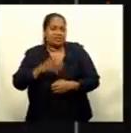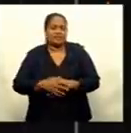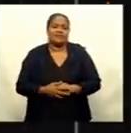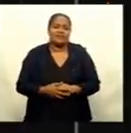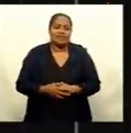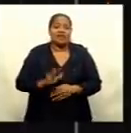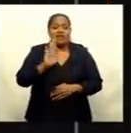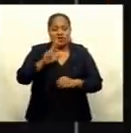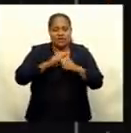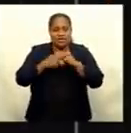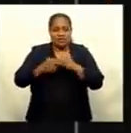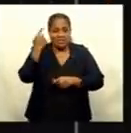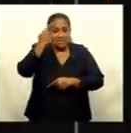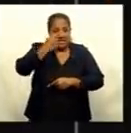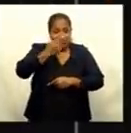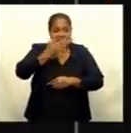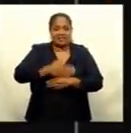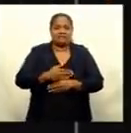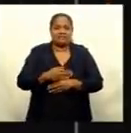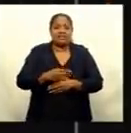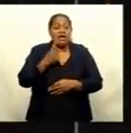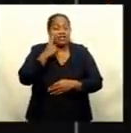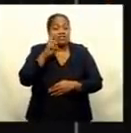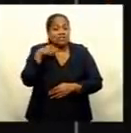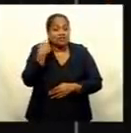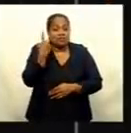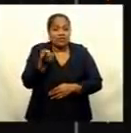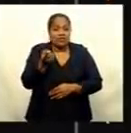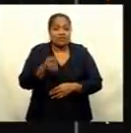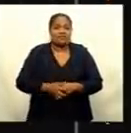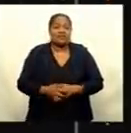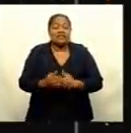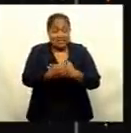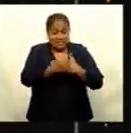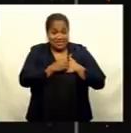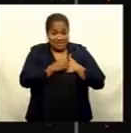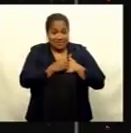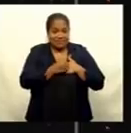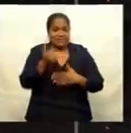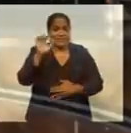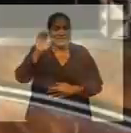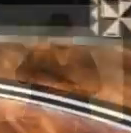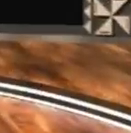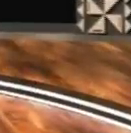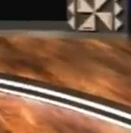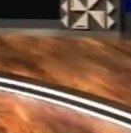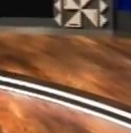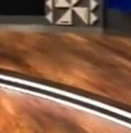That's your news this evening. I'll see you again tomorrow. Until then, stay safe. Modemata.